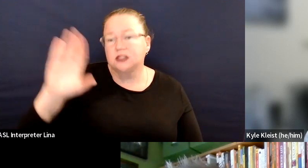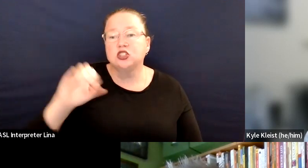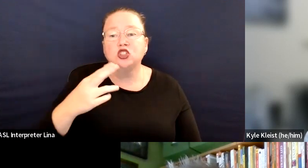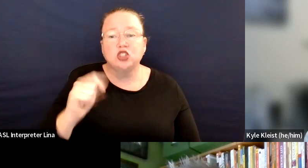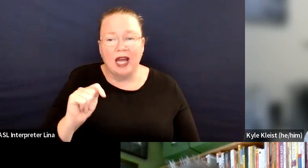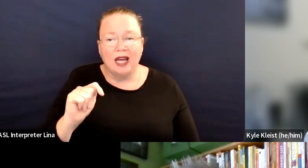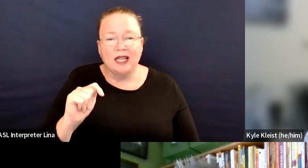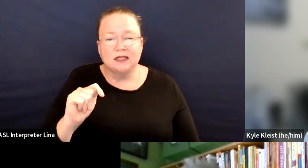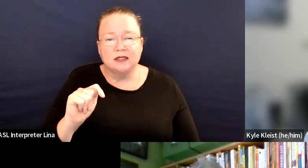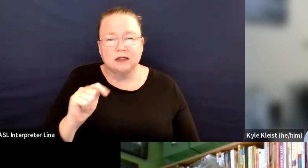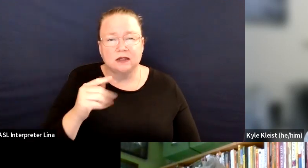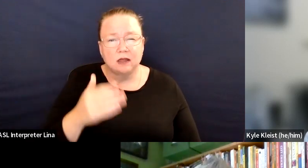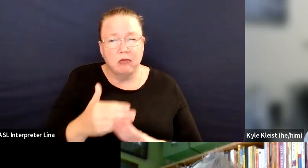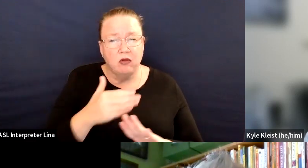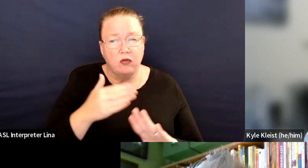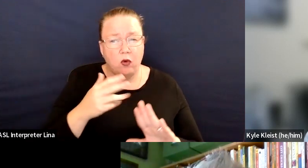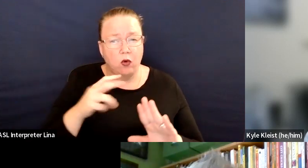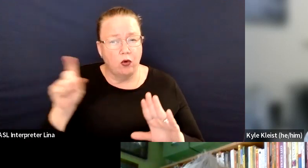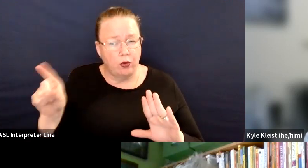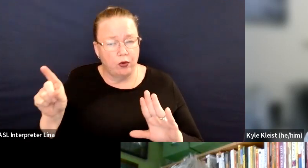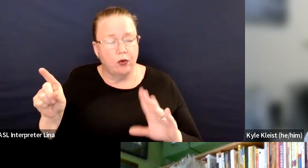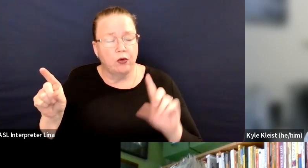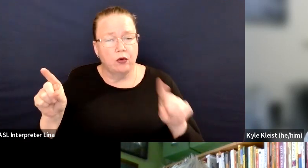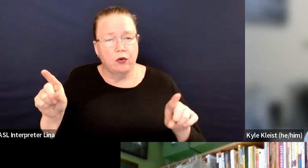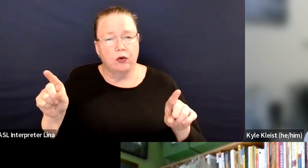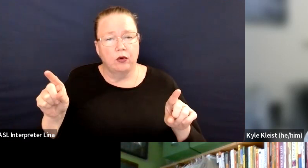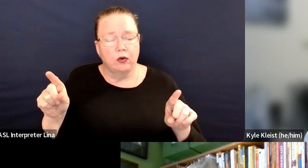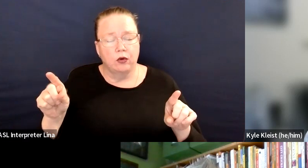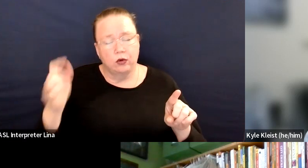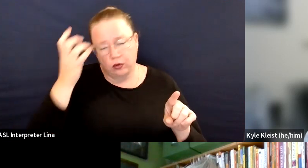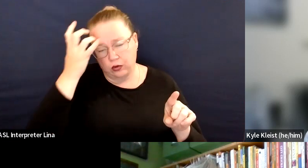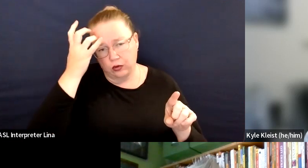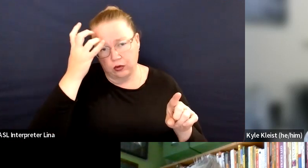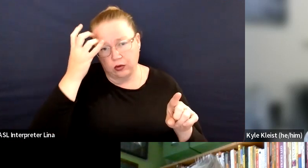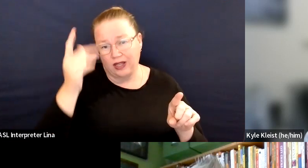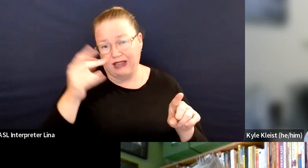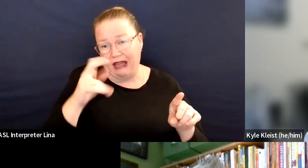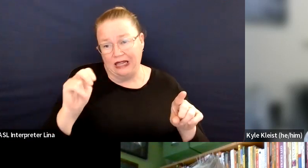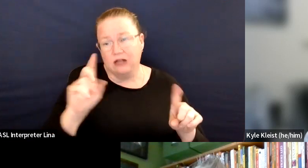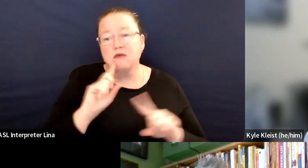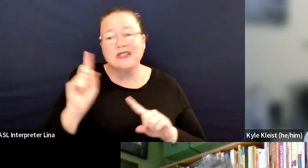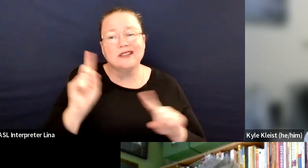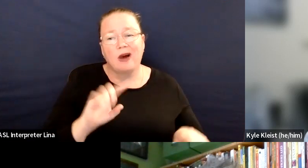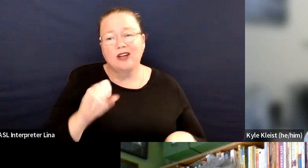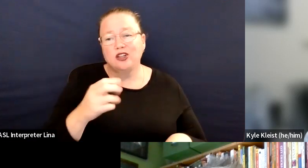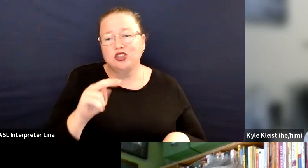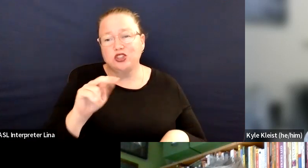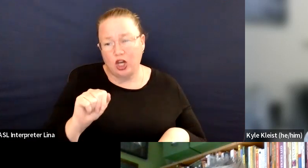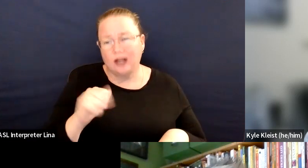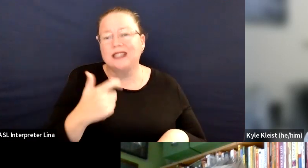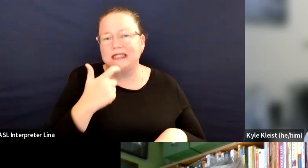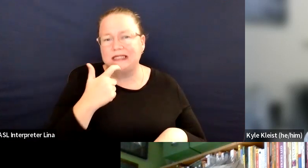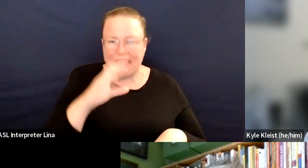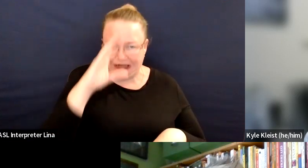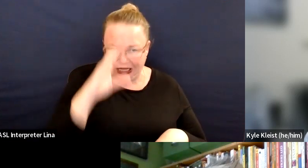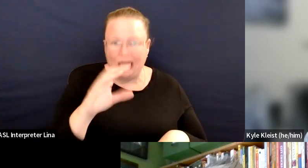real quick before you go to Patricia, we have Kaylin responding to Shauna, says, hi,